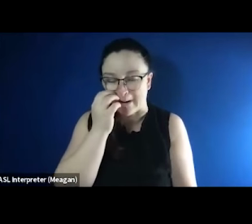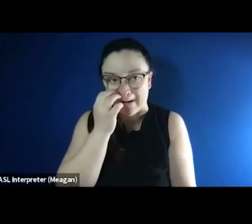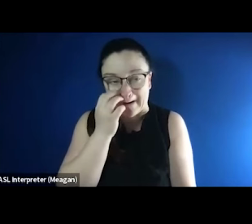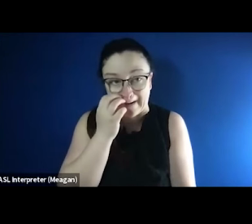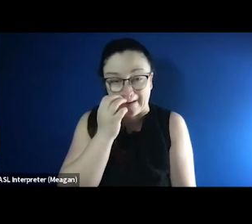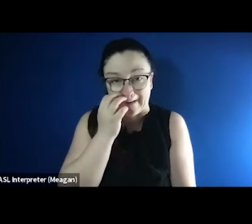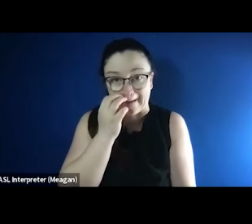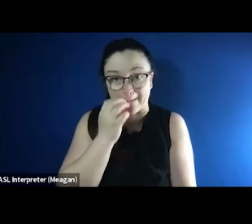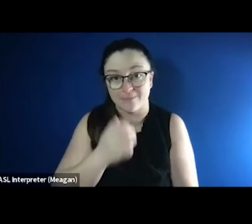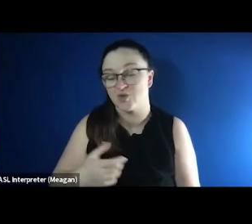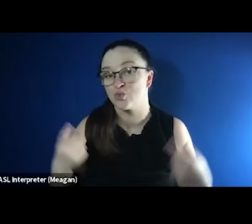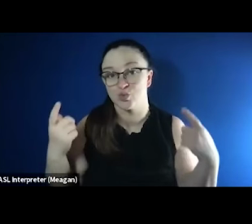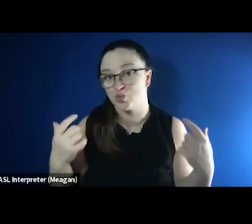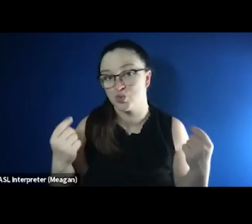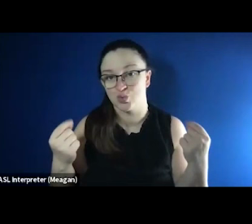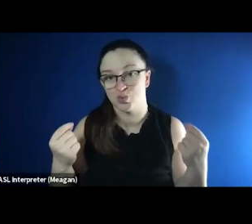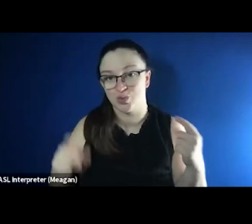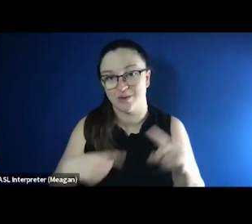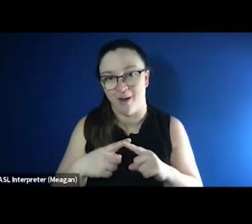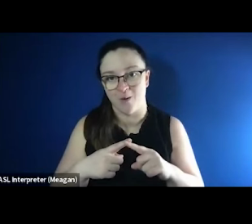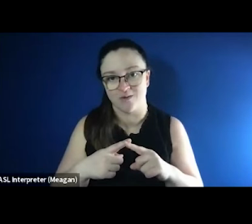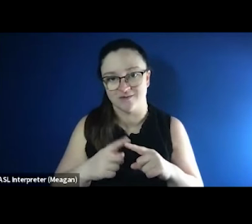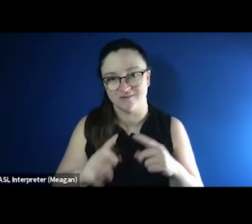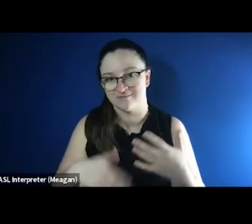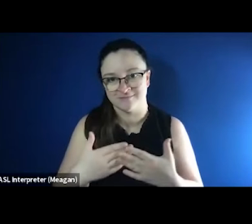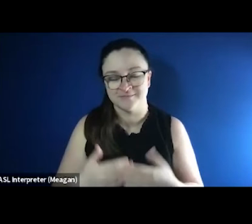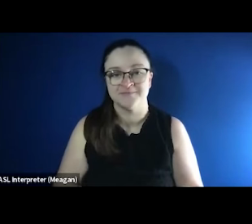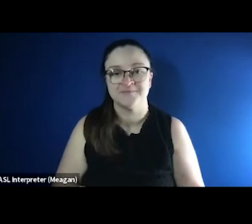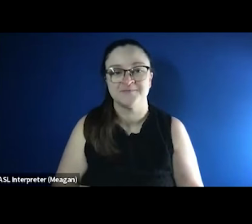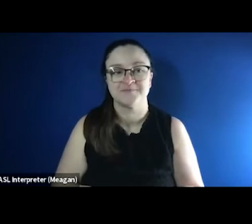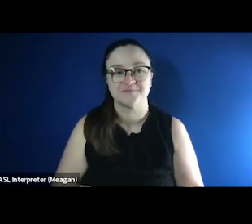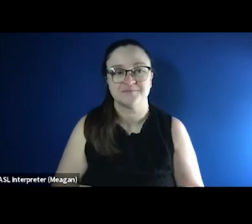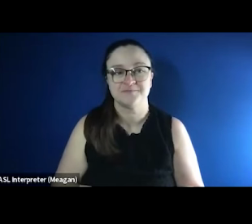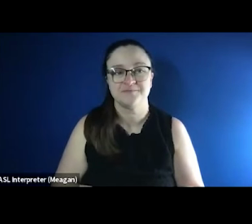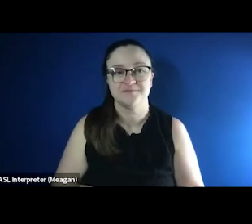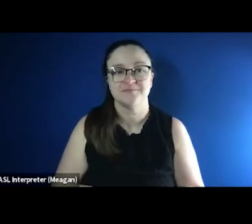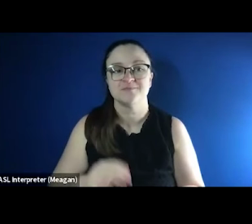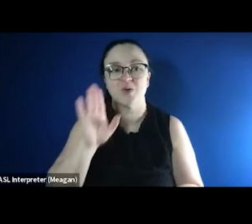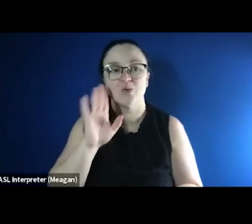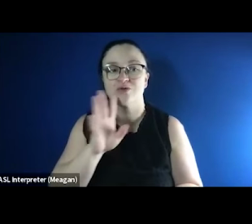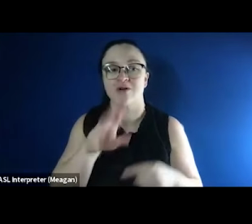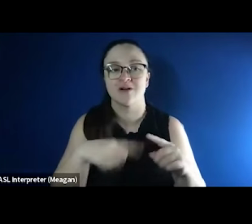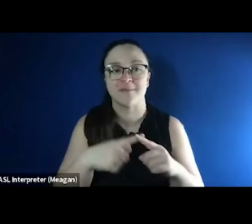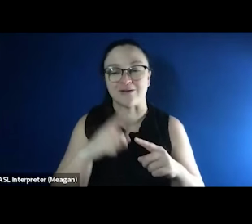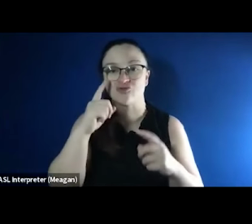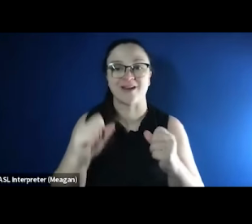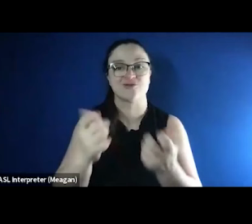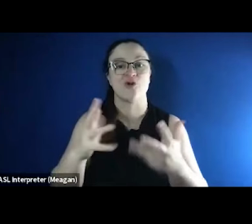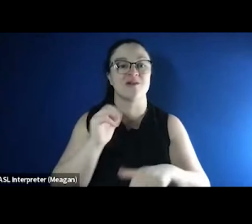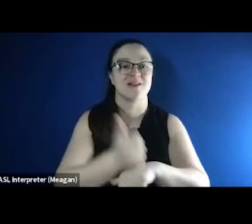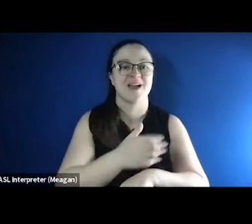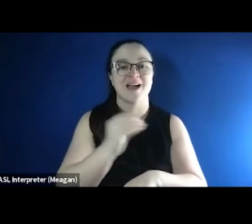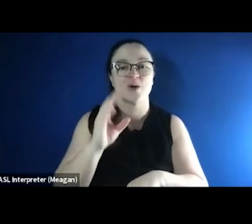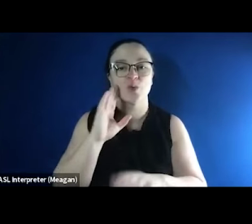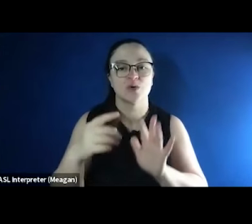So what are we doing about it? I'm going to talk a little bit about existing strategies and then also kind of pave the way for some areas of